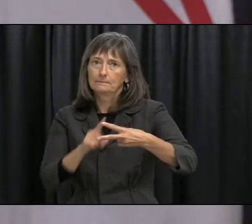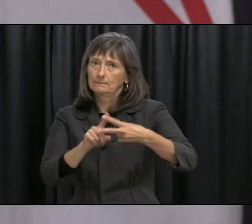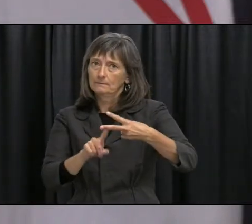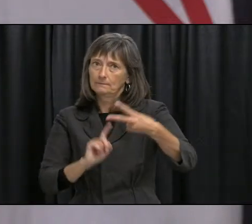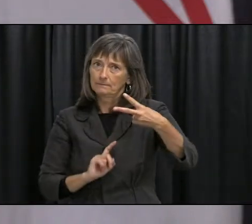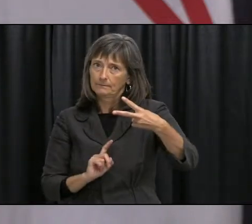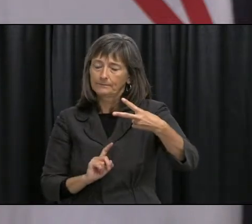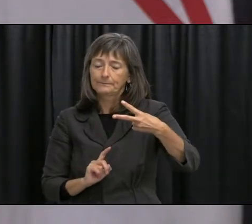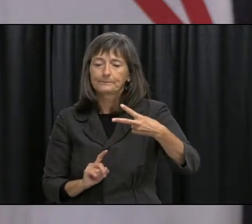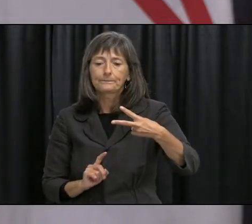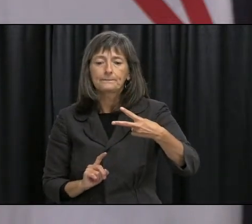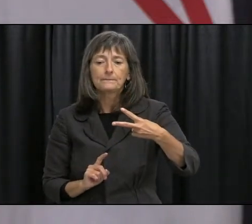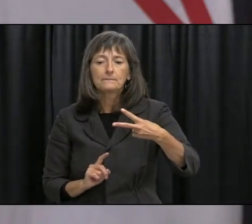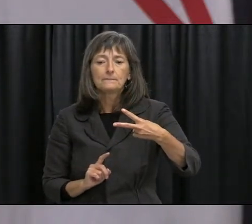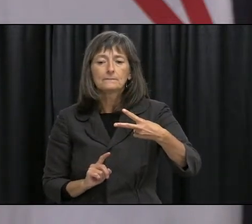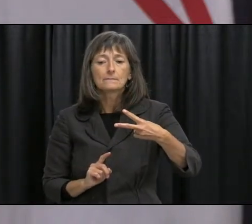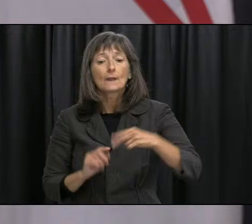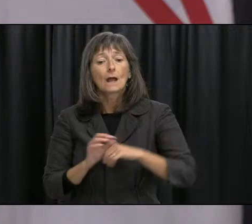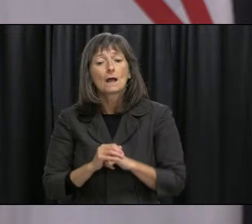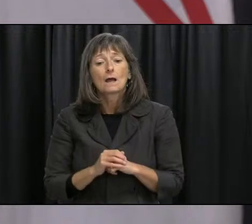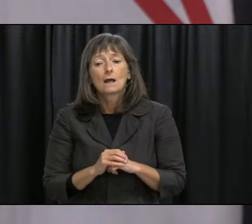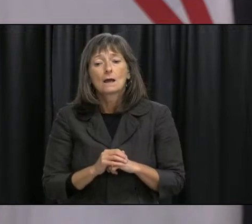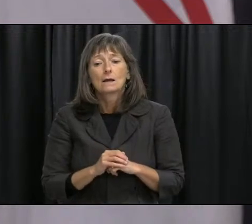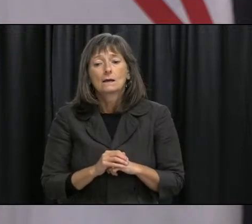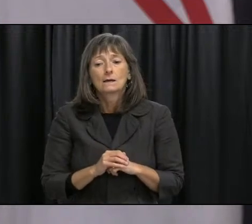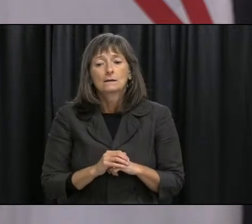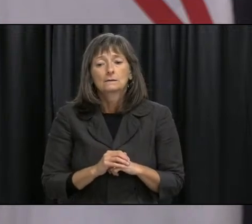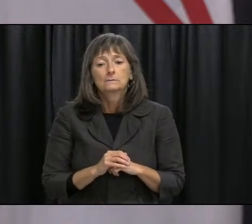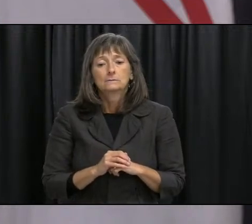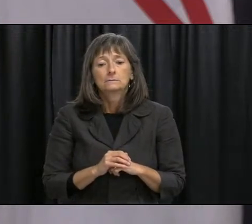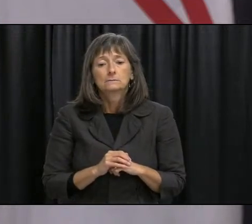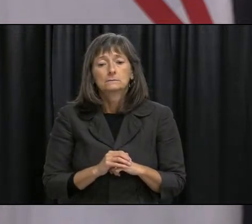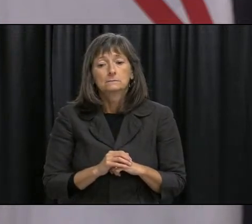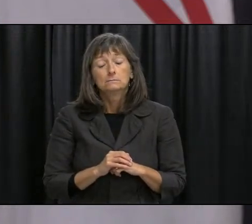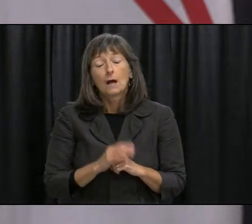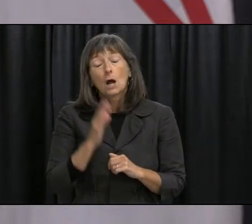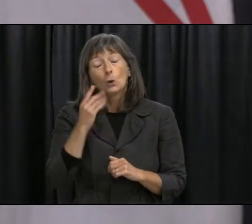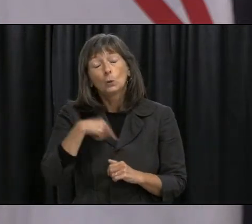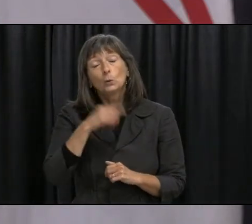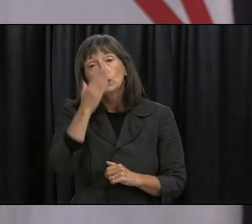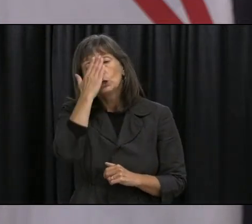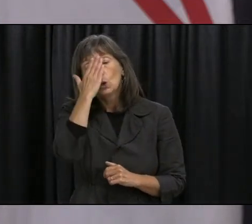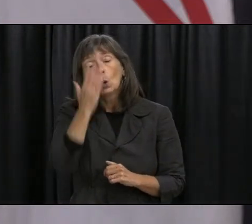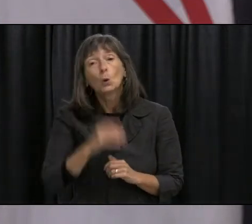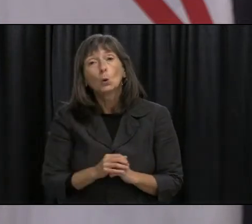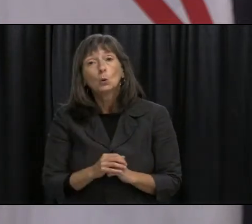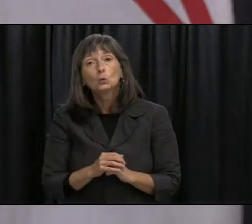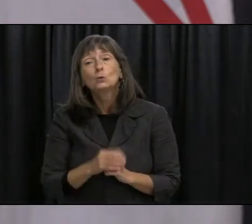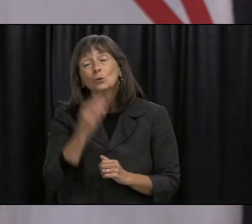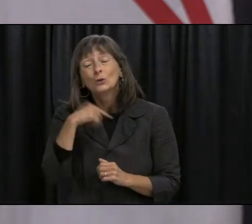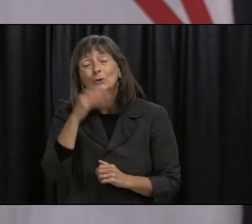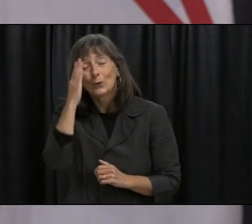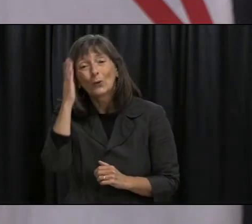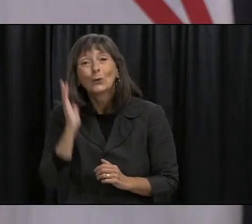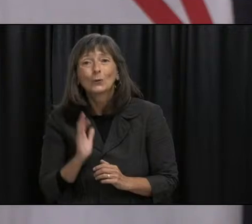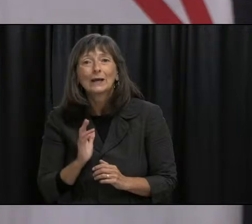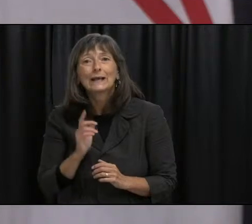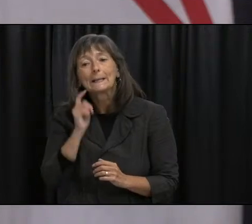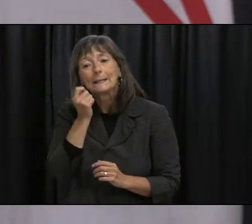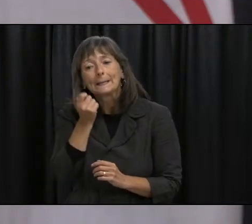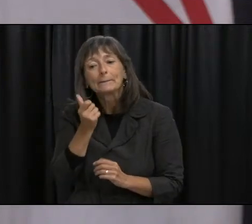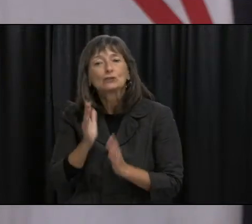We certainly appreciate that there is a risk. There's no zero risk situation